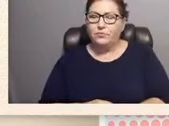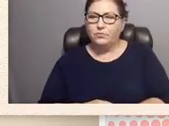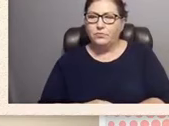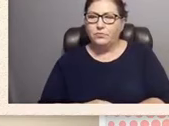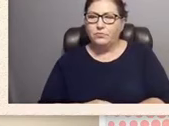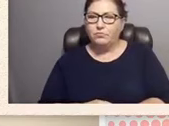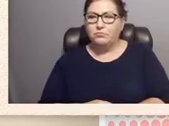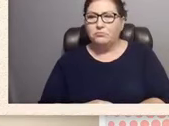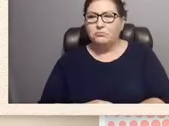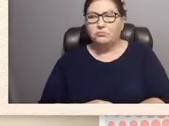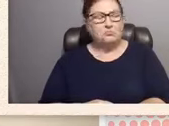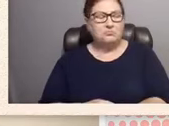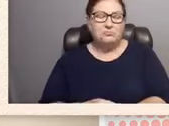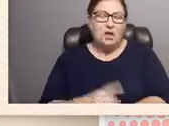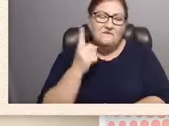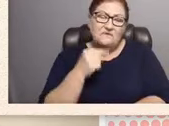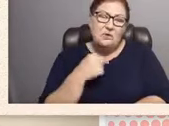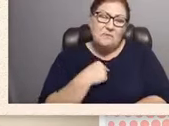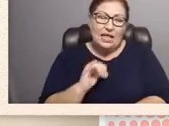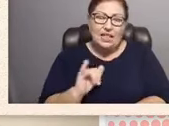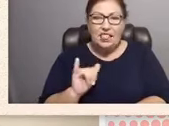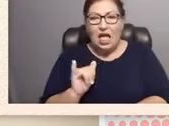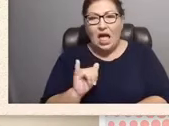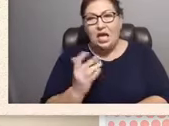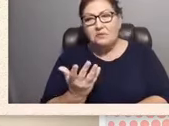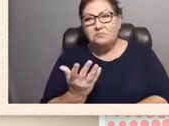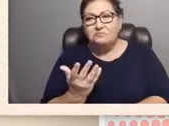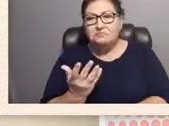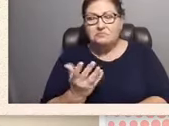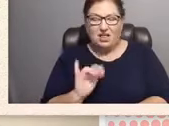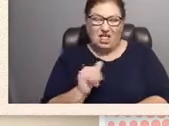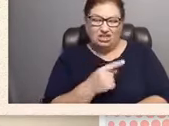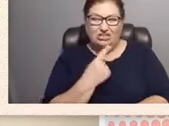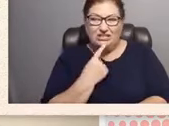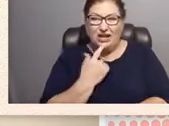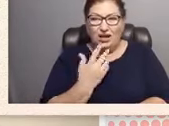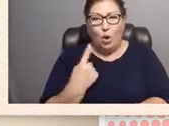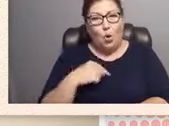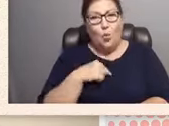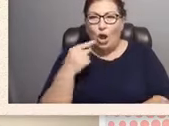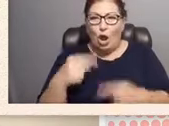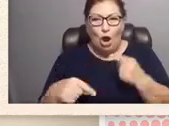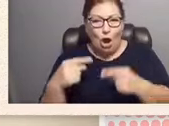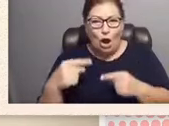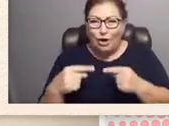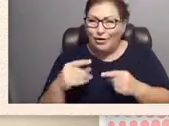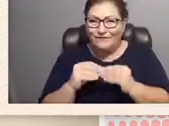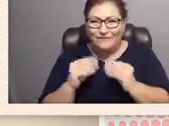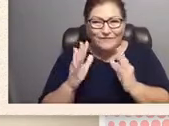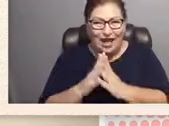For me, like kind of like Christina said, like we argue, we fight just like everybody else, but